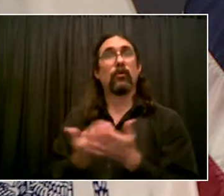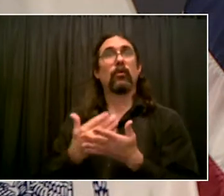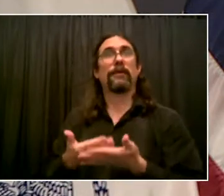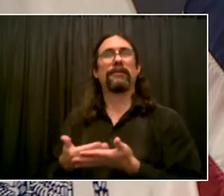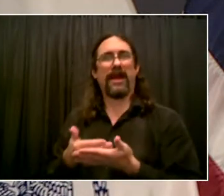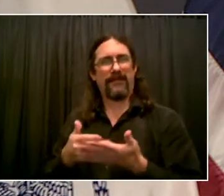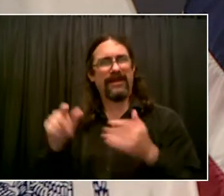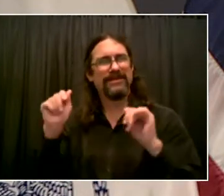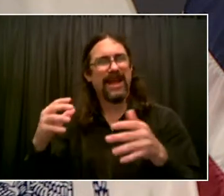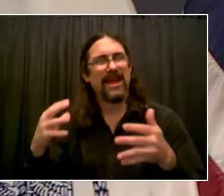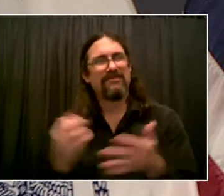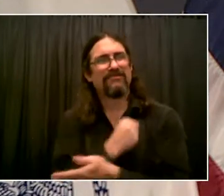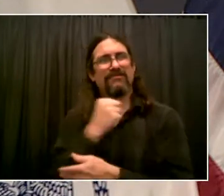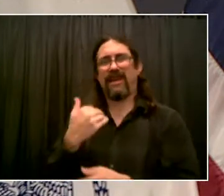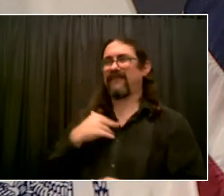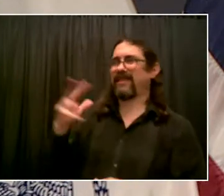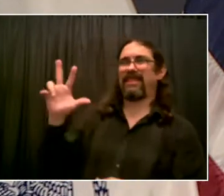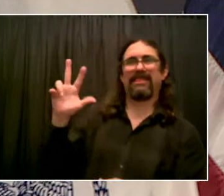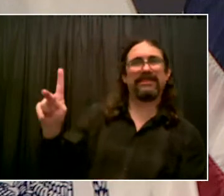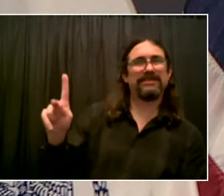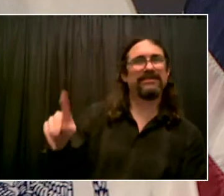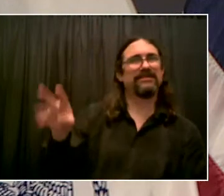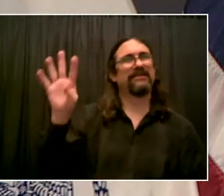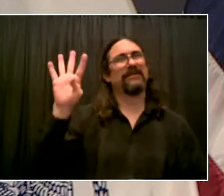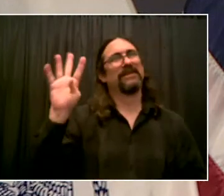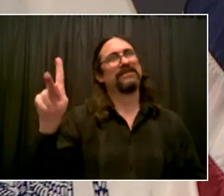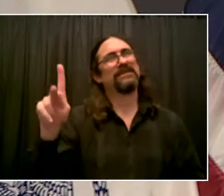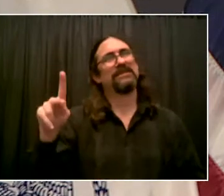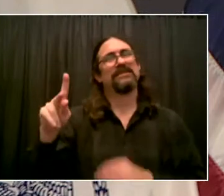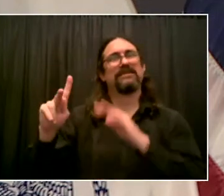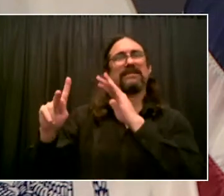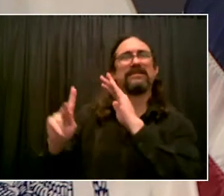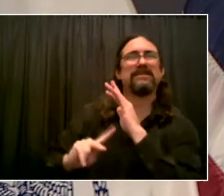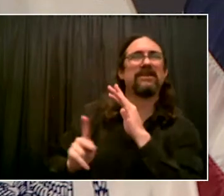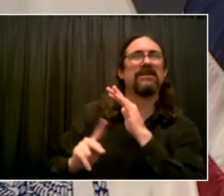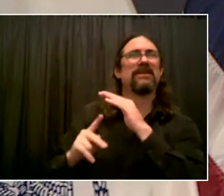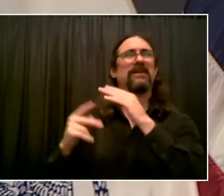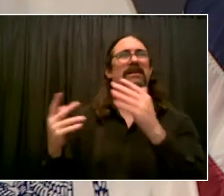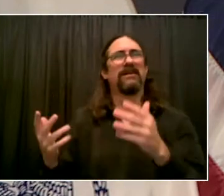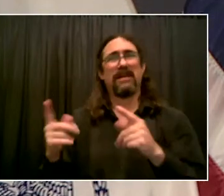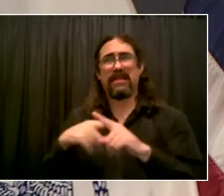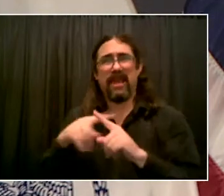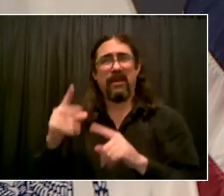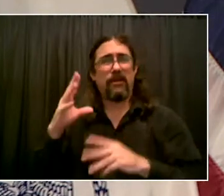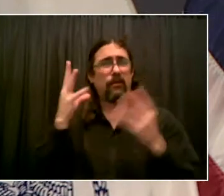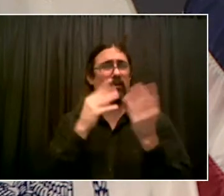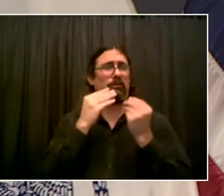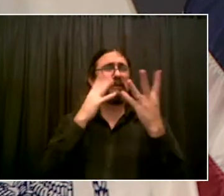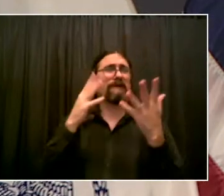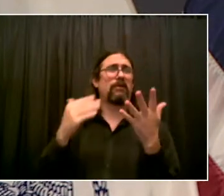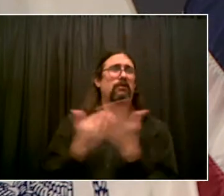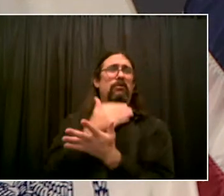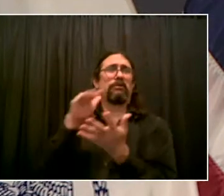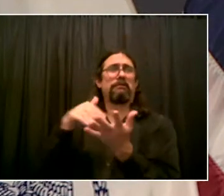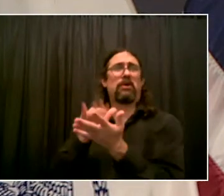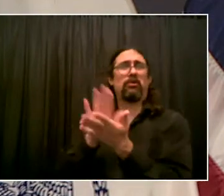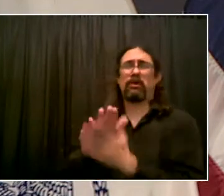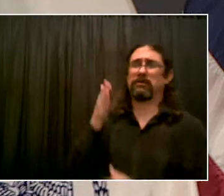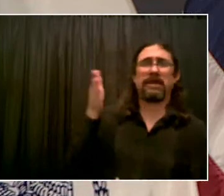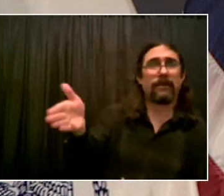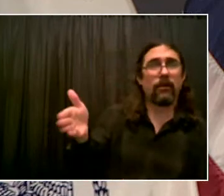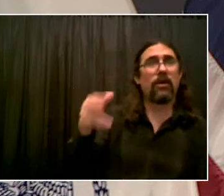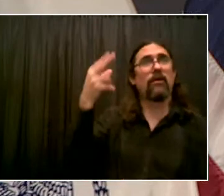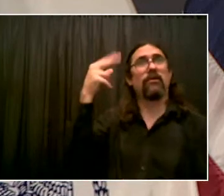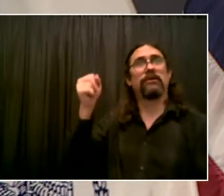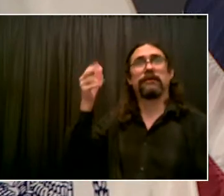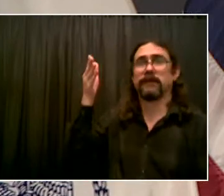middle school that'll be there on the John Dewey campus. And then that child goes to high school and is inspired to become a teacher,